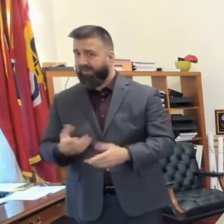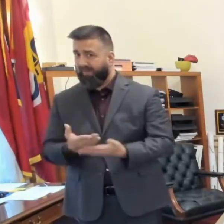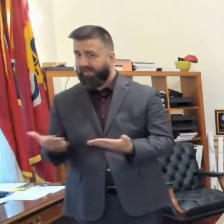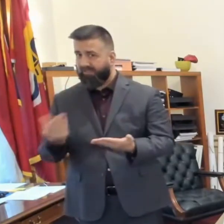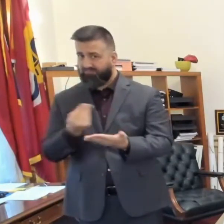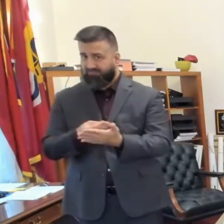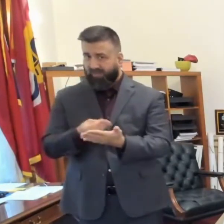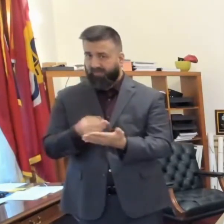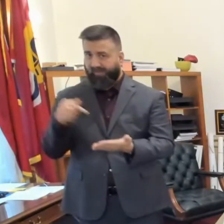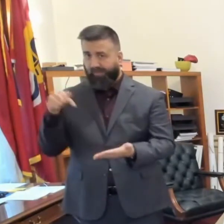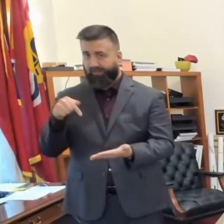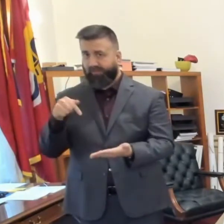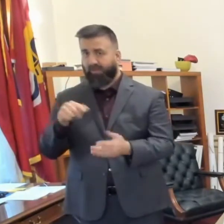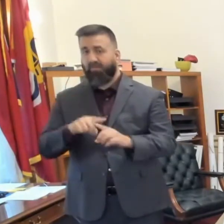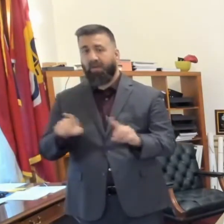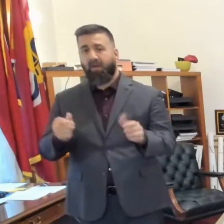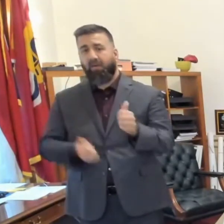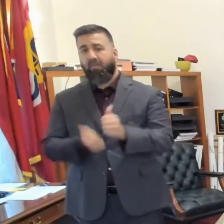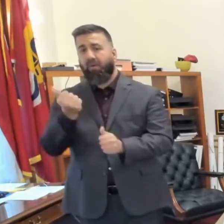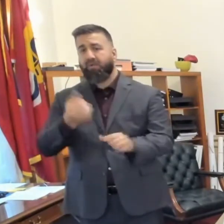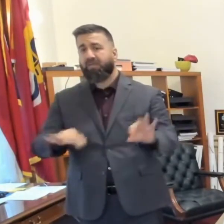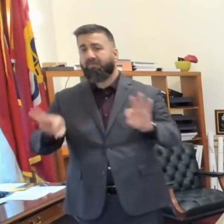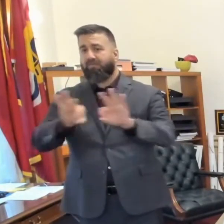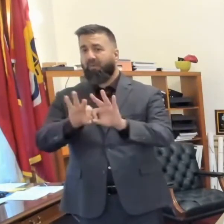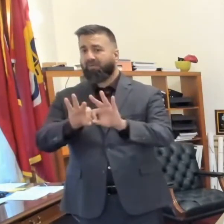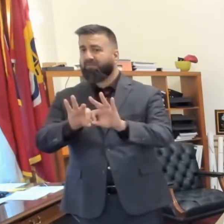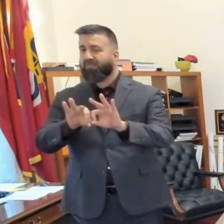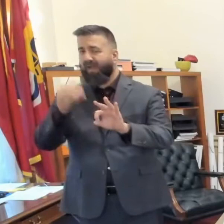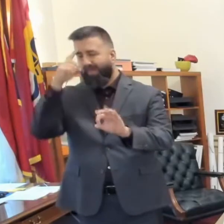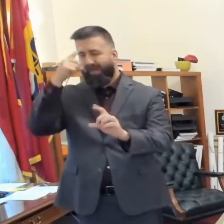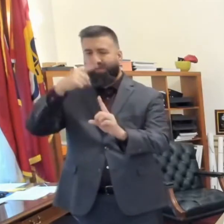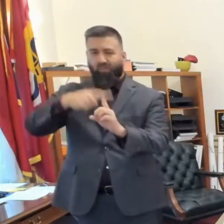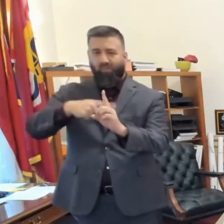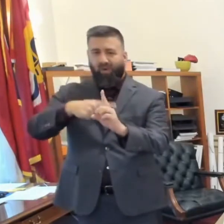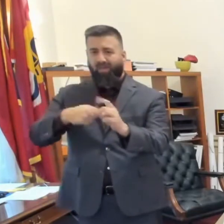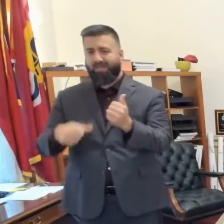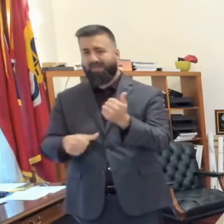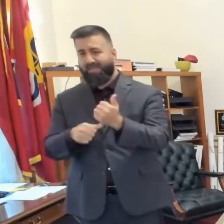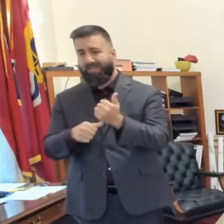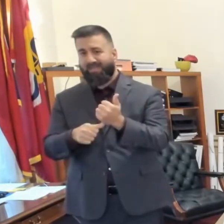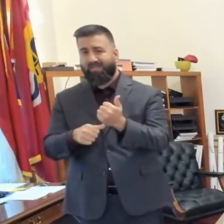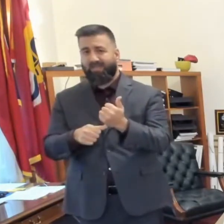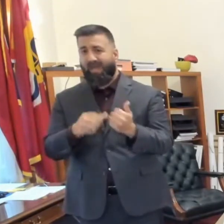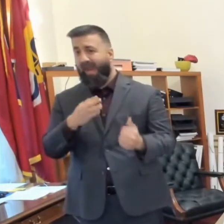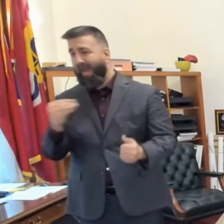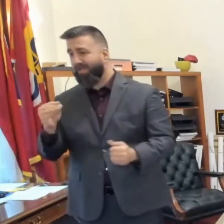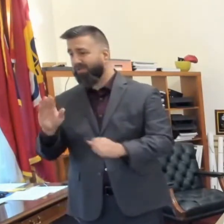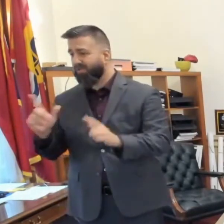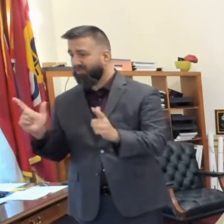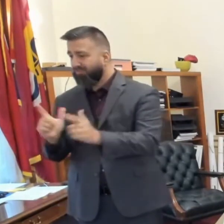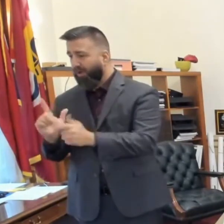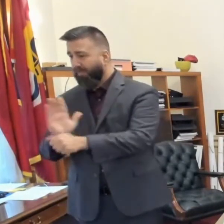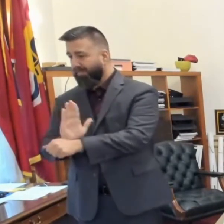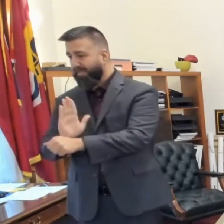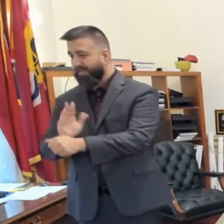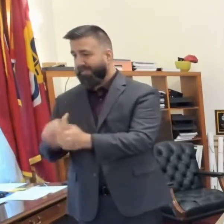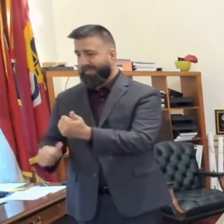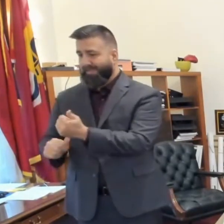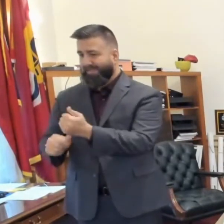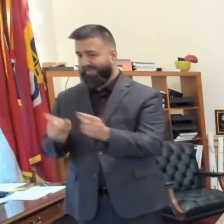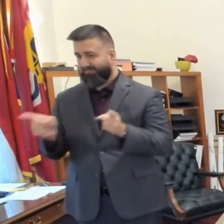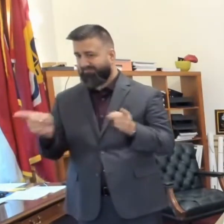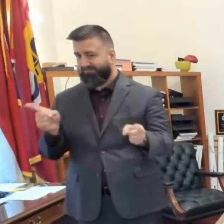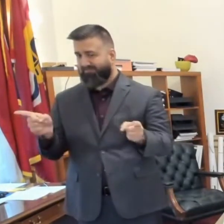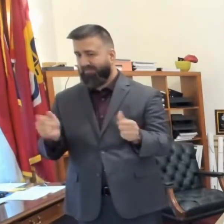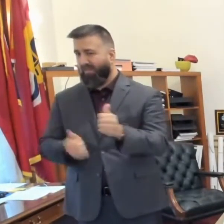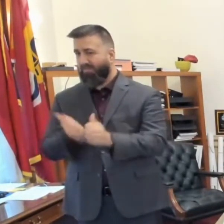but most importantly, I think, is the rental mortgage assistance, the assistance for small business, and the assistance for individuals. And